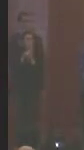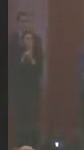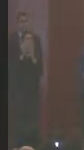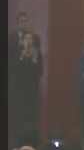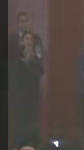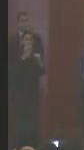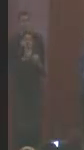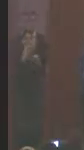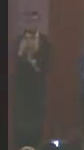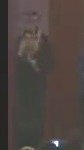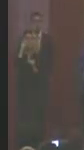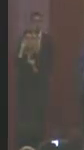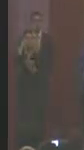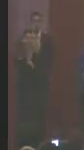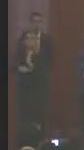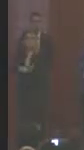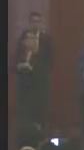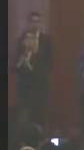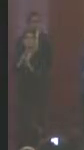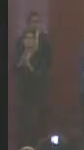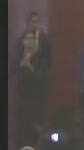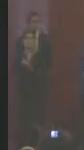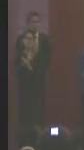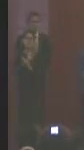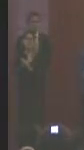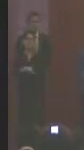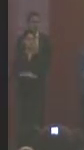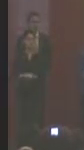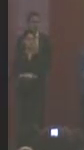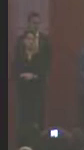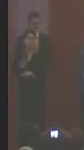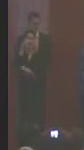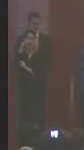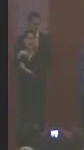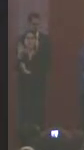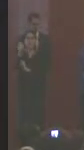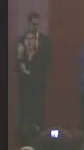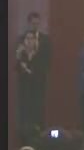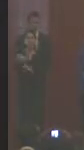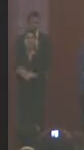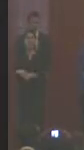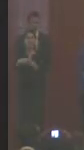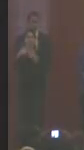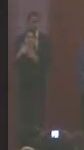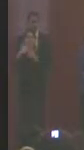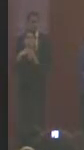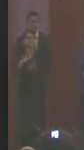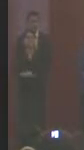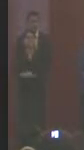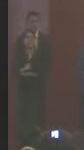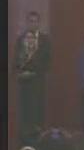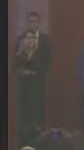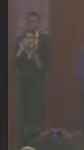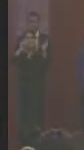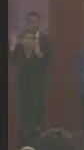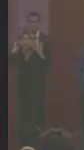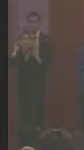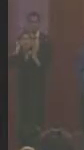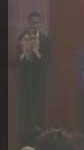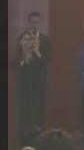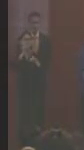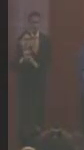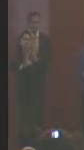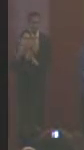action for the reduction of natural disaster risks. Since 2001, a